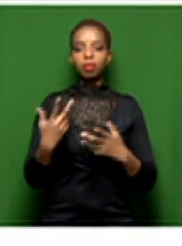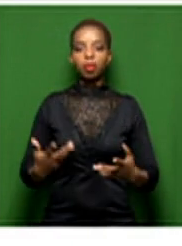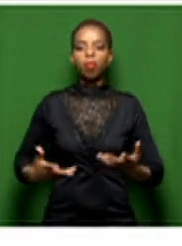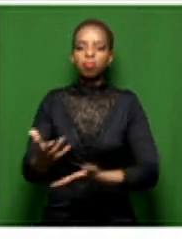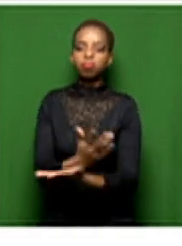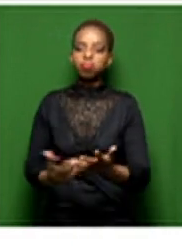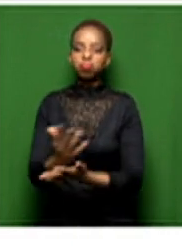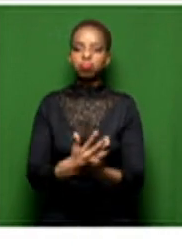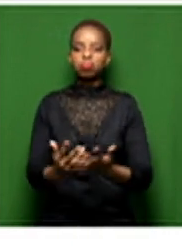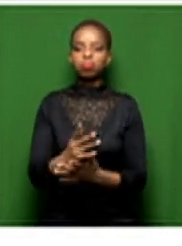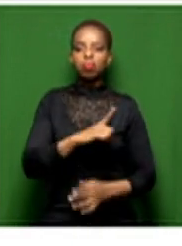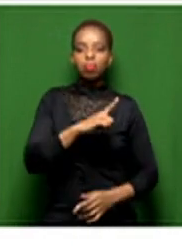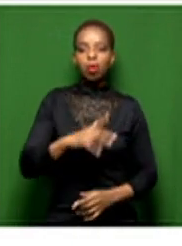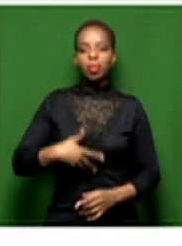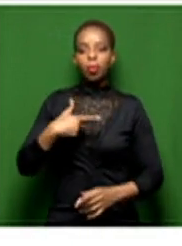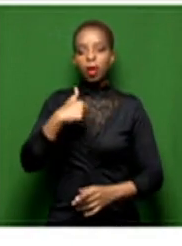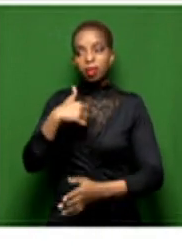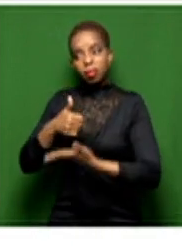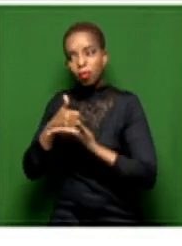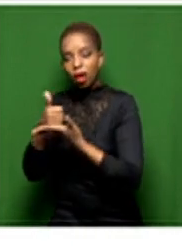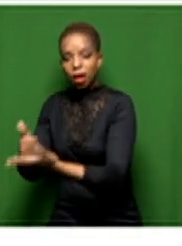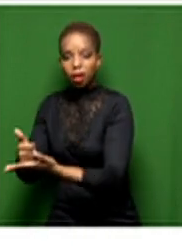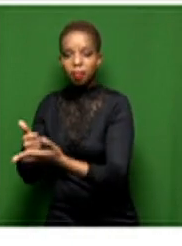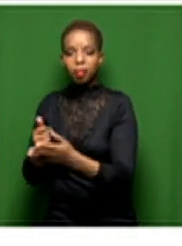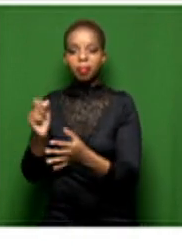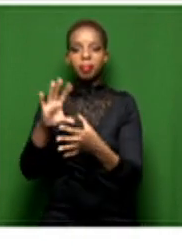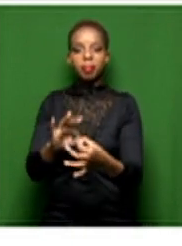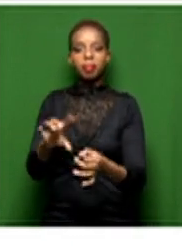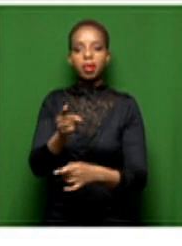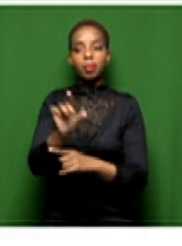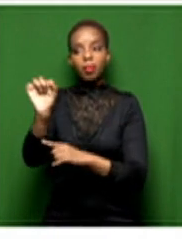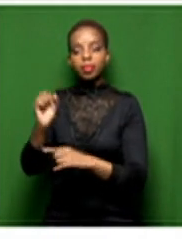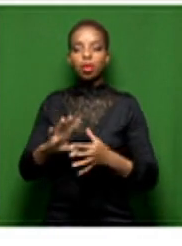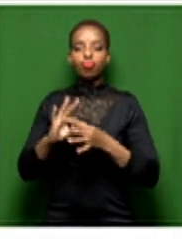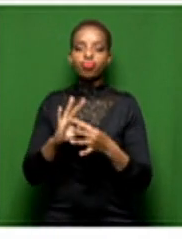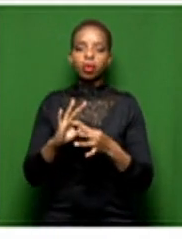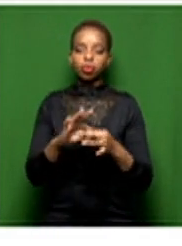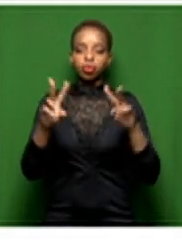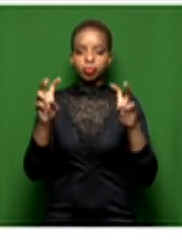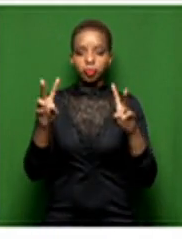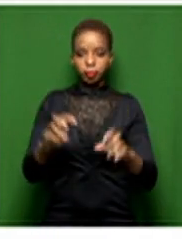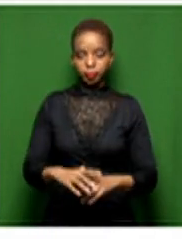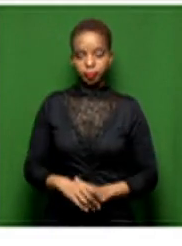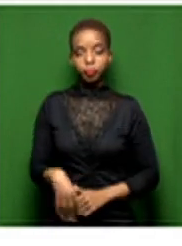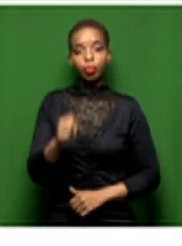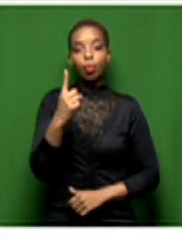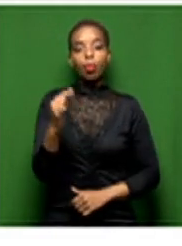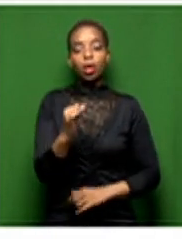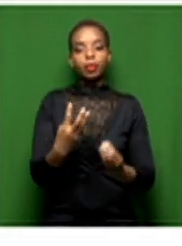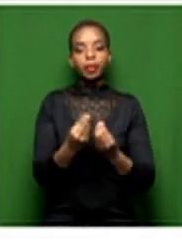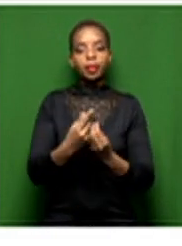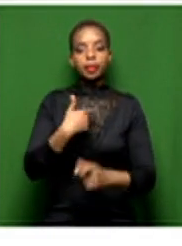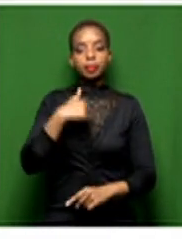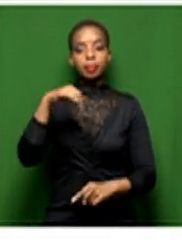to getting assistance with having their relationship matters solved. Now, one of the things that I have found is